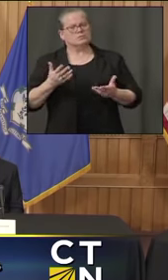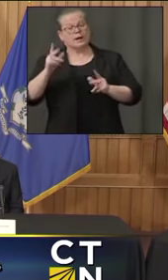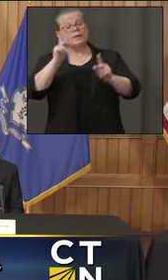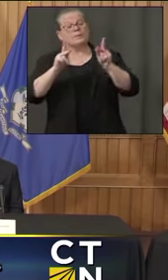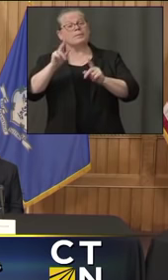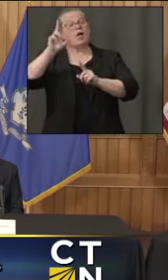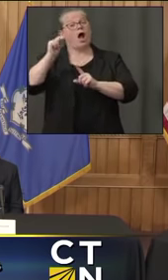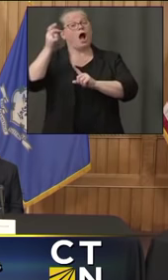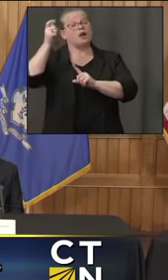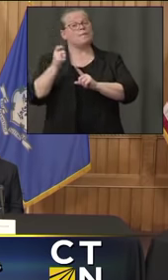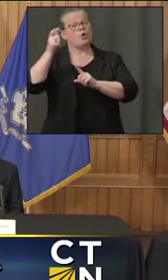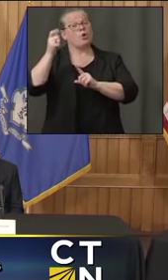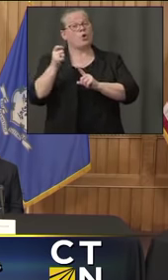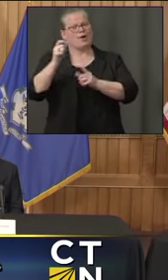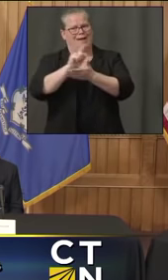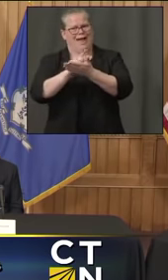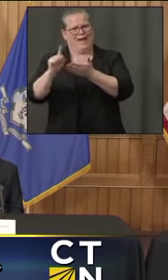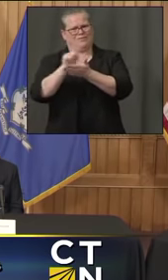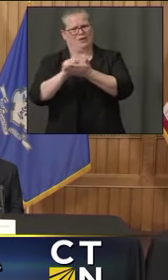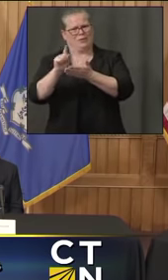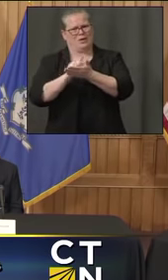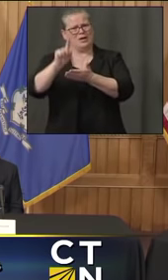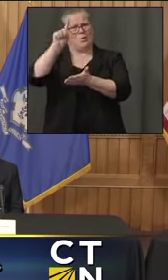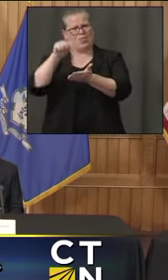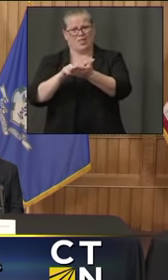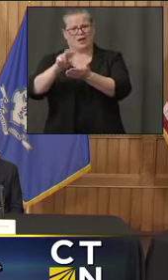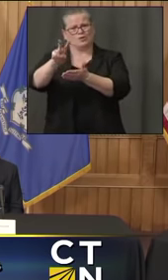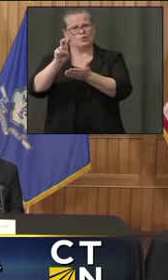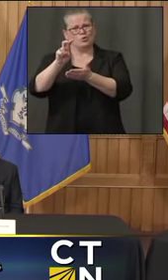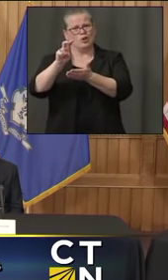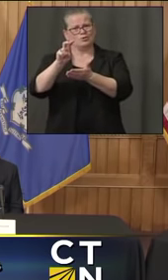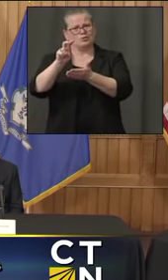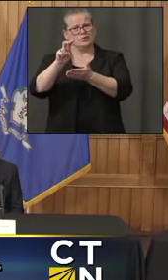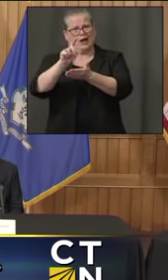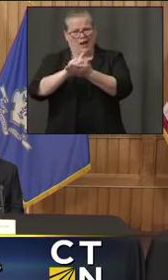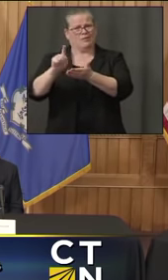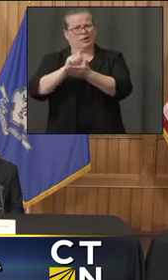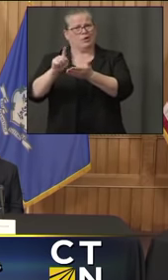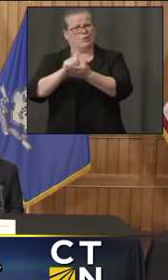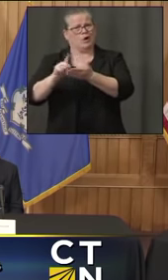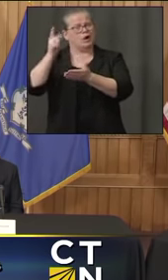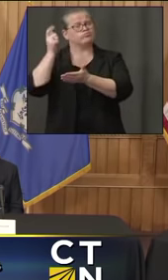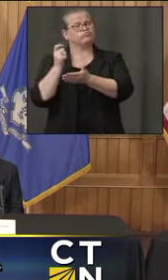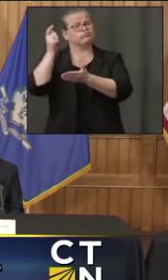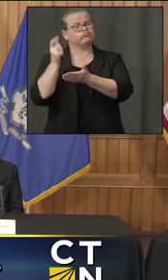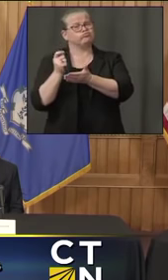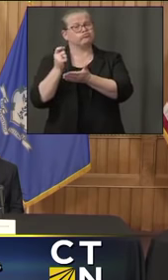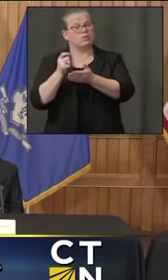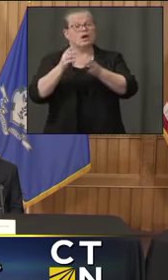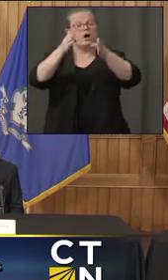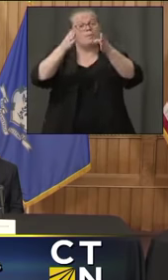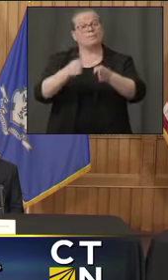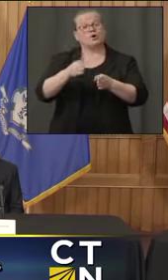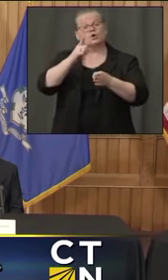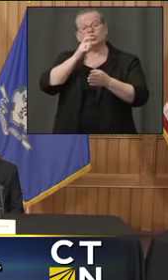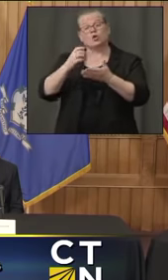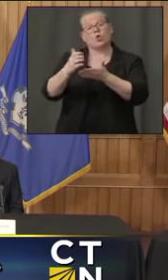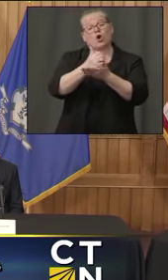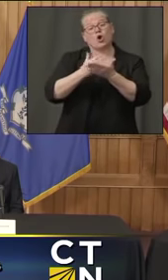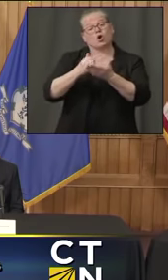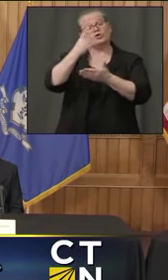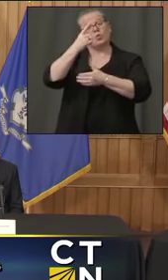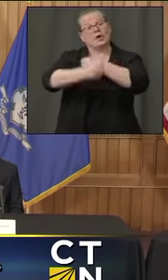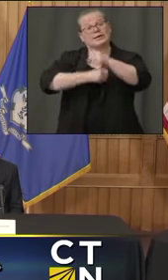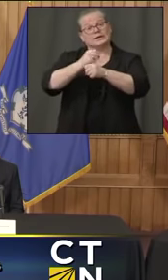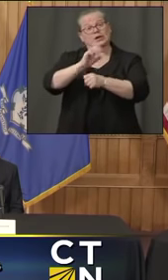$1,200 a week, and someone who's making $40,000 a year is making about $780 a week,